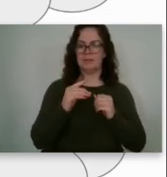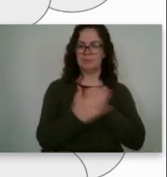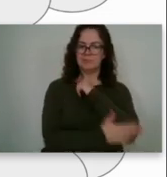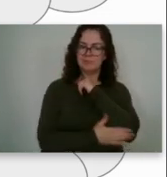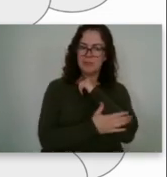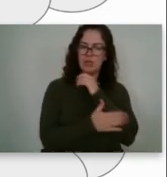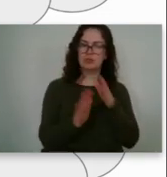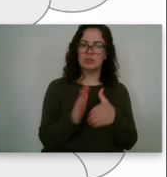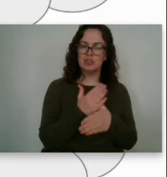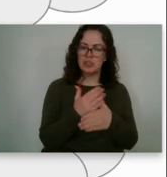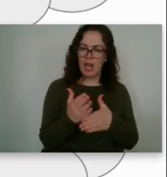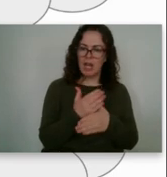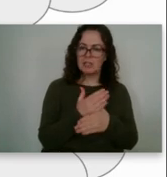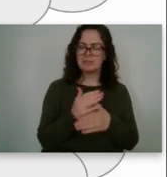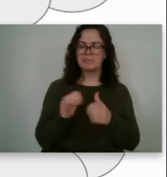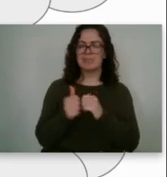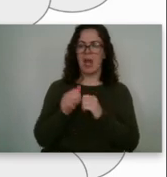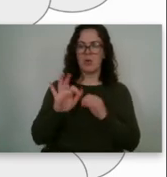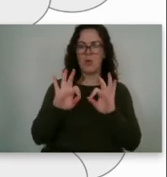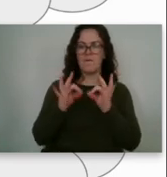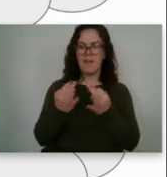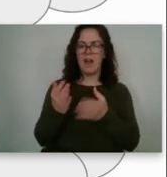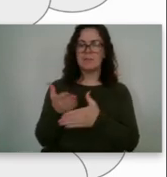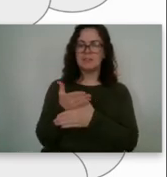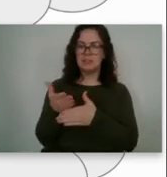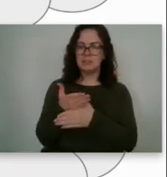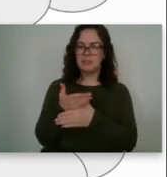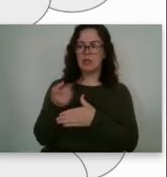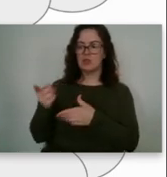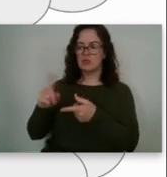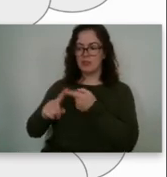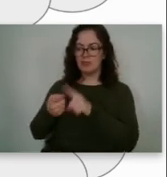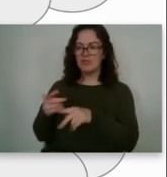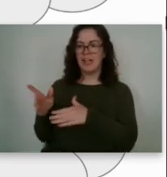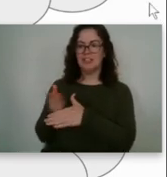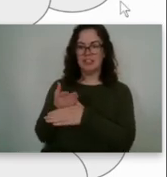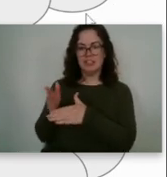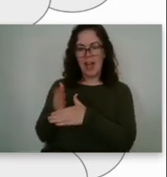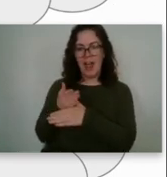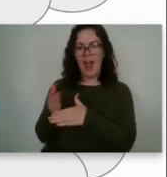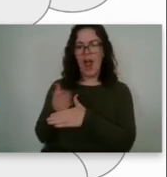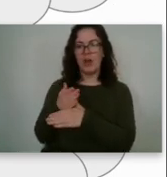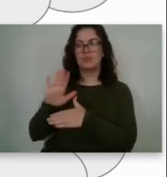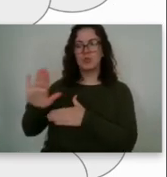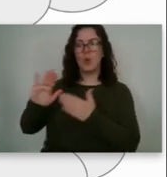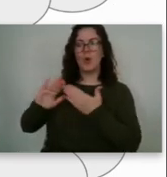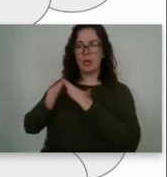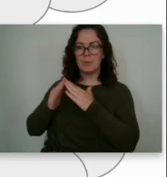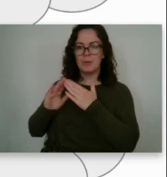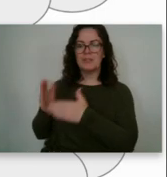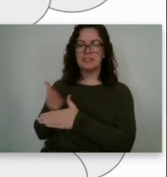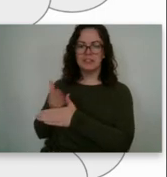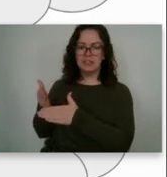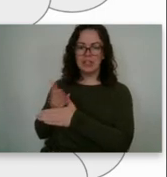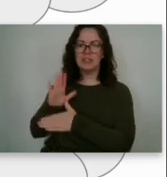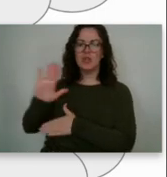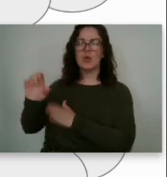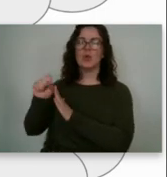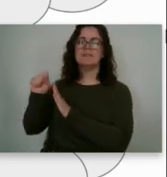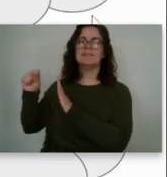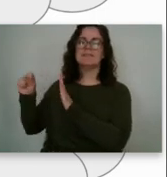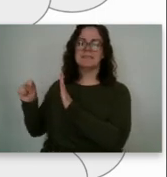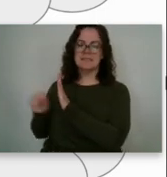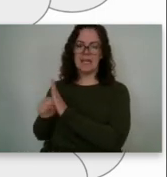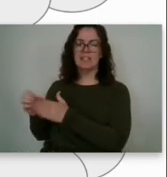things, how your family shares things, how you and your friends share things, how your community shares, and how your